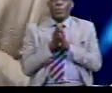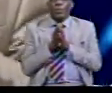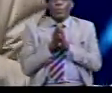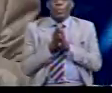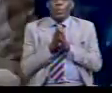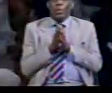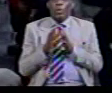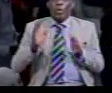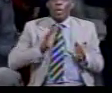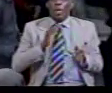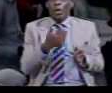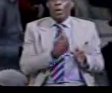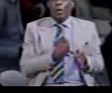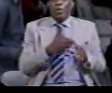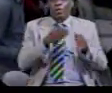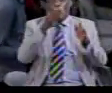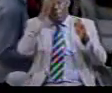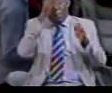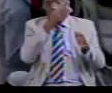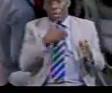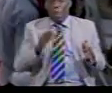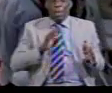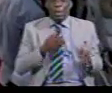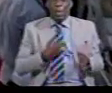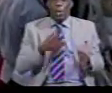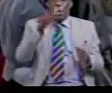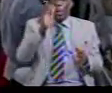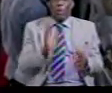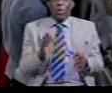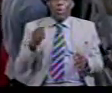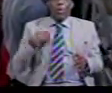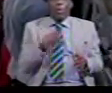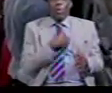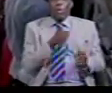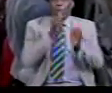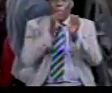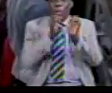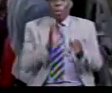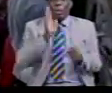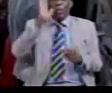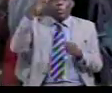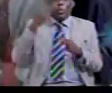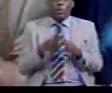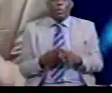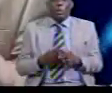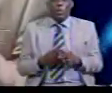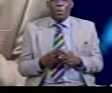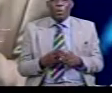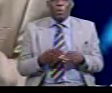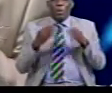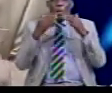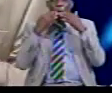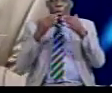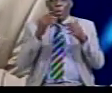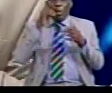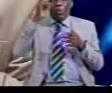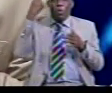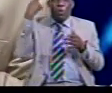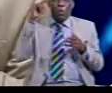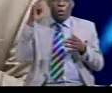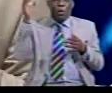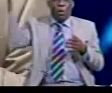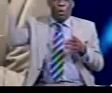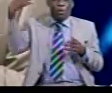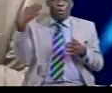Our Father and our God. Nous bénissons ton nom. We bless your name. Merci pour ta grâce. Thank you for your grace. Merci pour